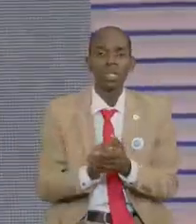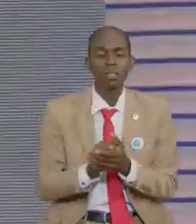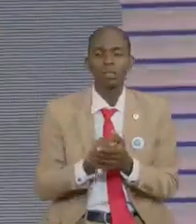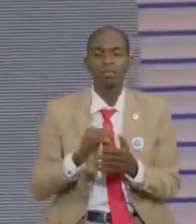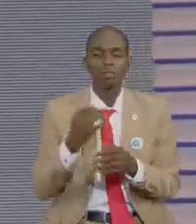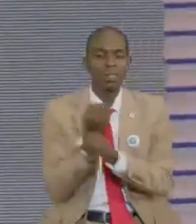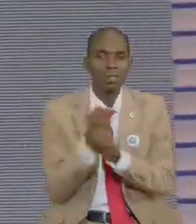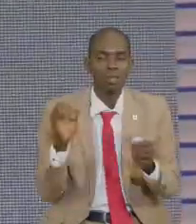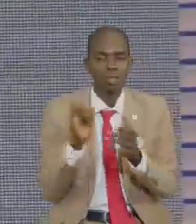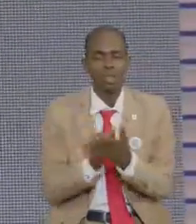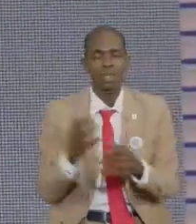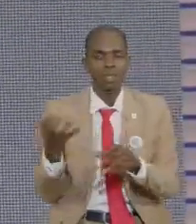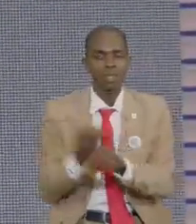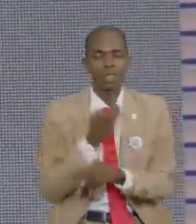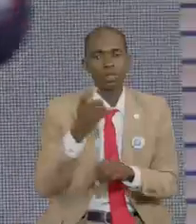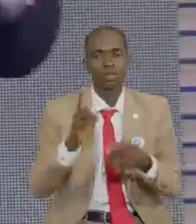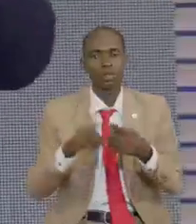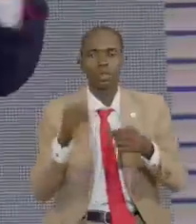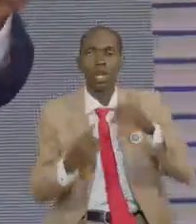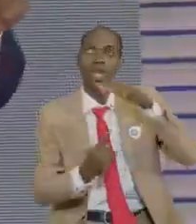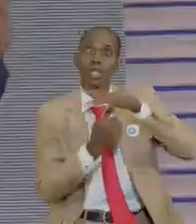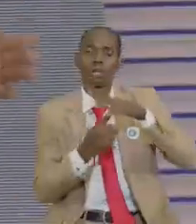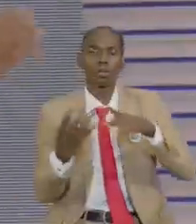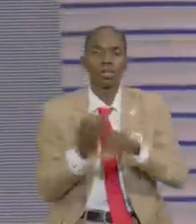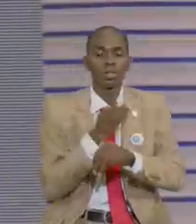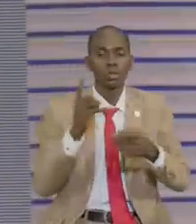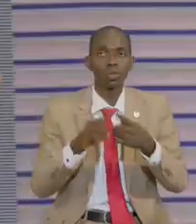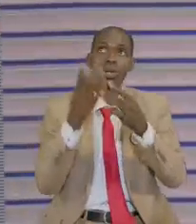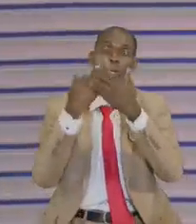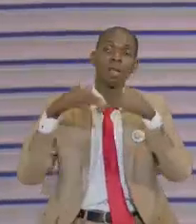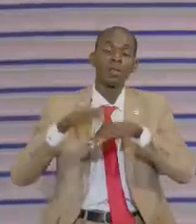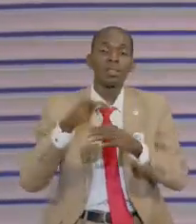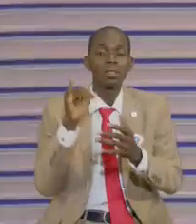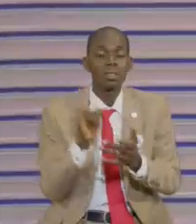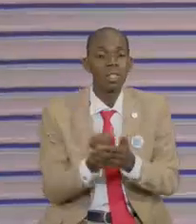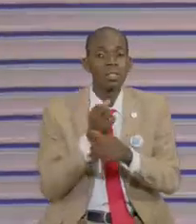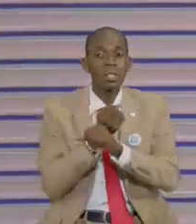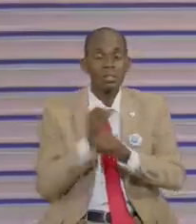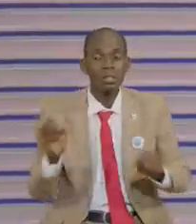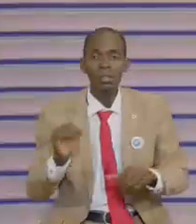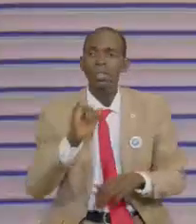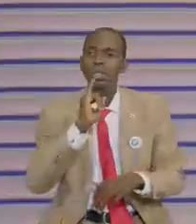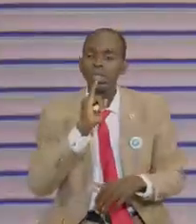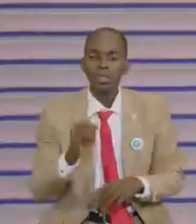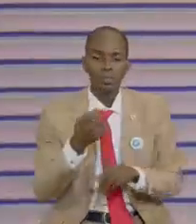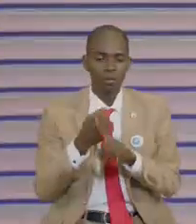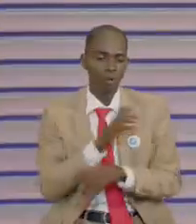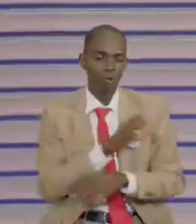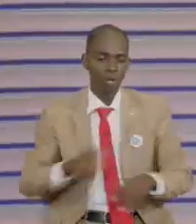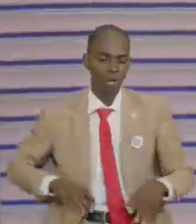the supreme and takes him to heaven, that salvation is from Christ and Christ